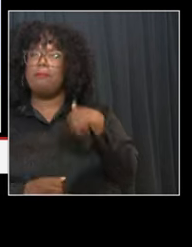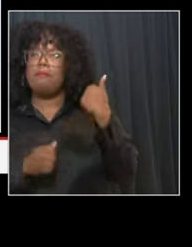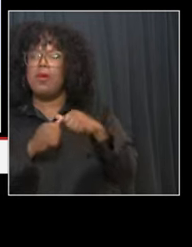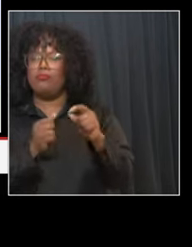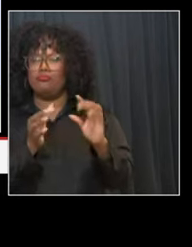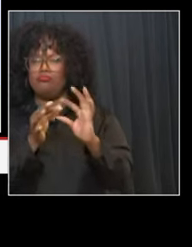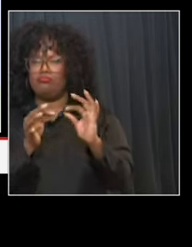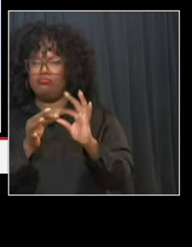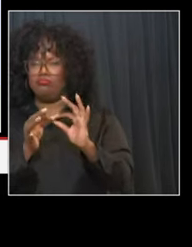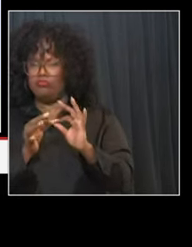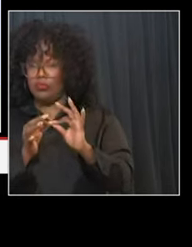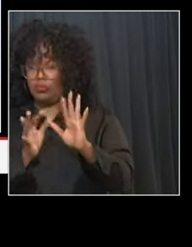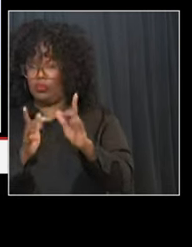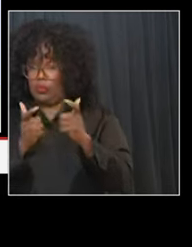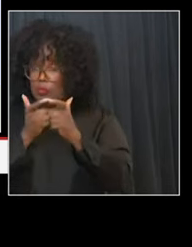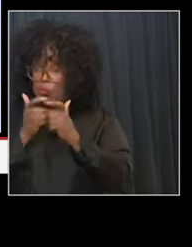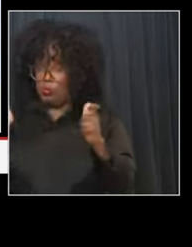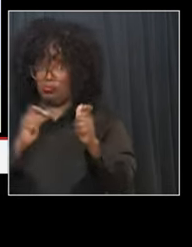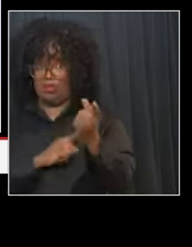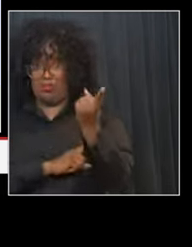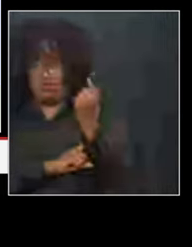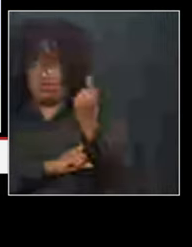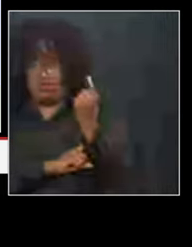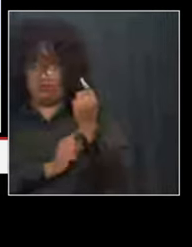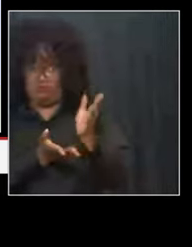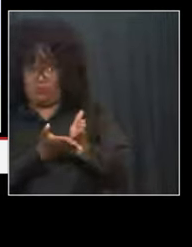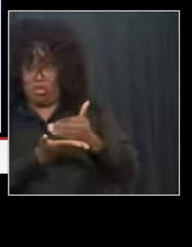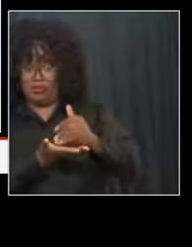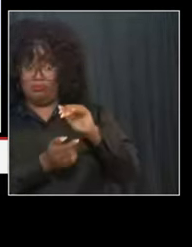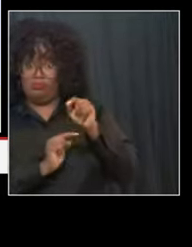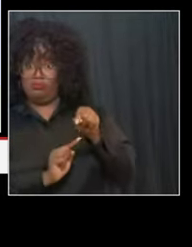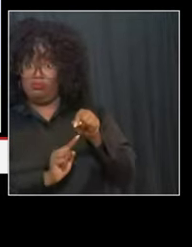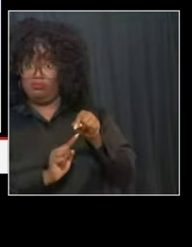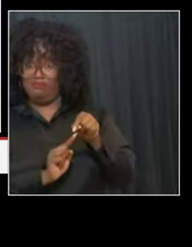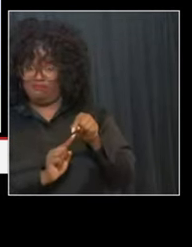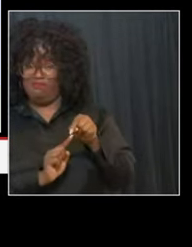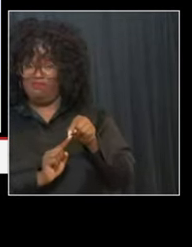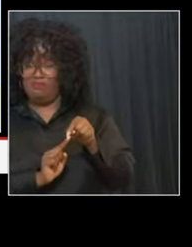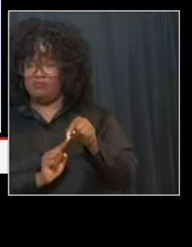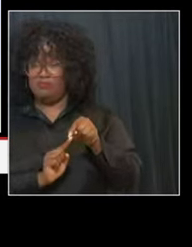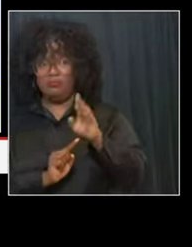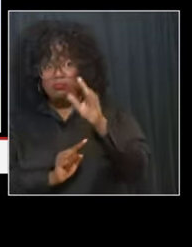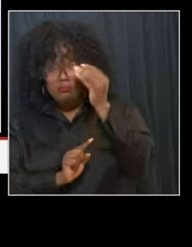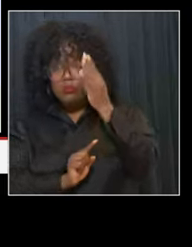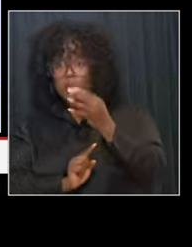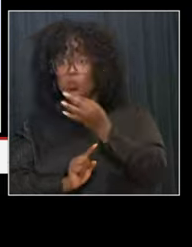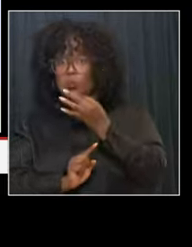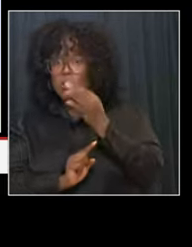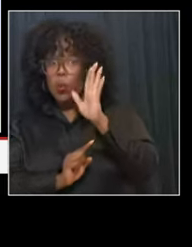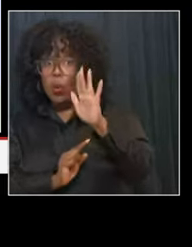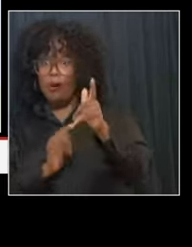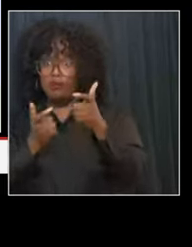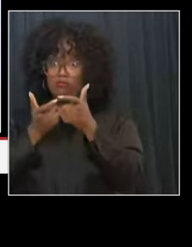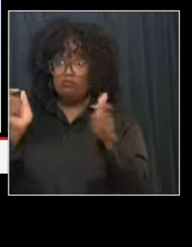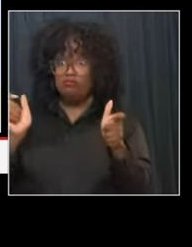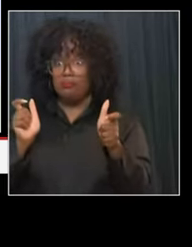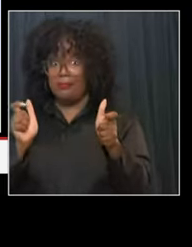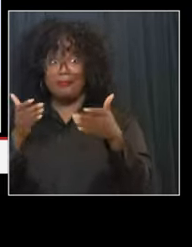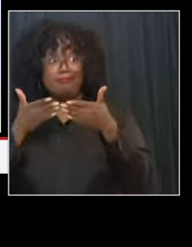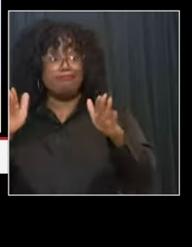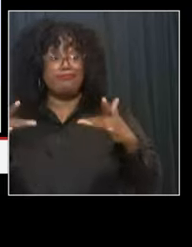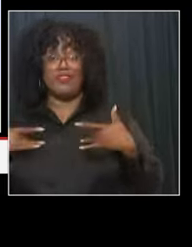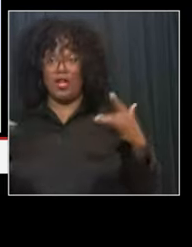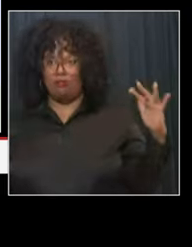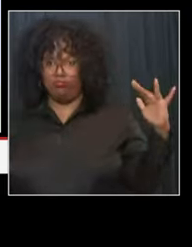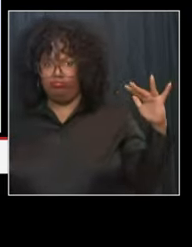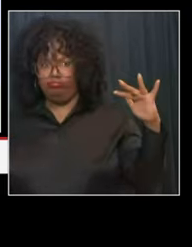the use of overtime. We have we're about to hit a stretch of a number of large public events parades and